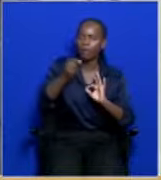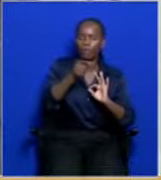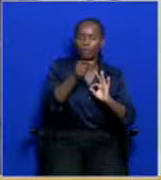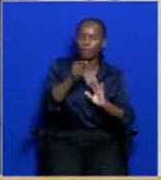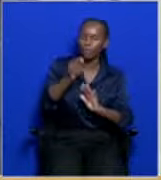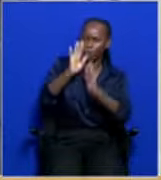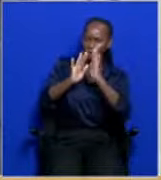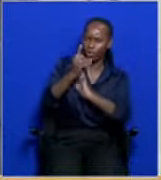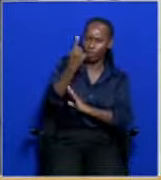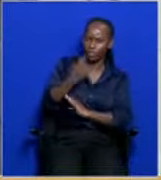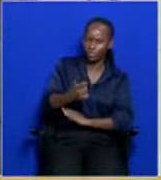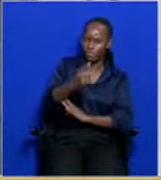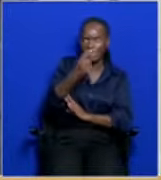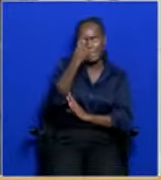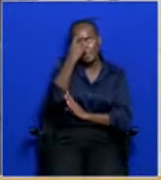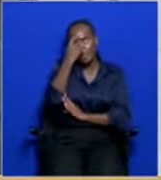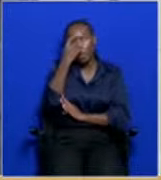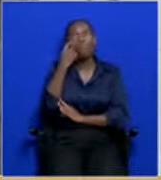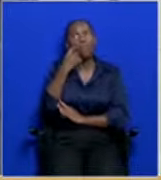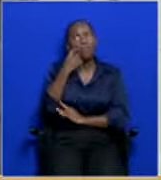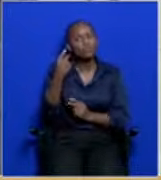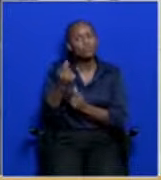not